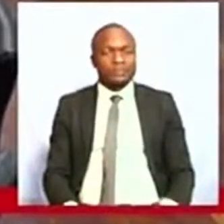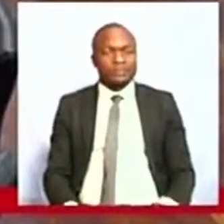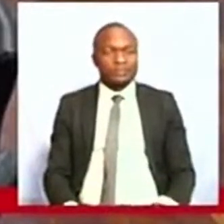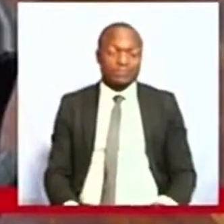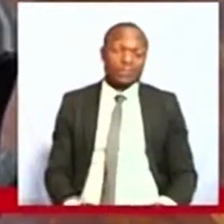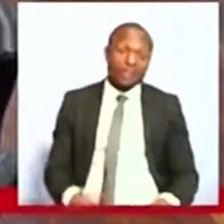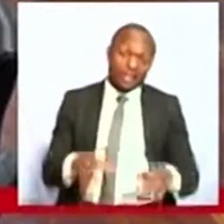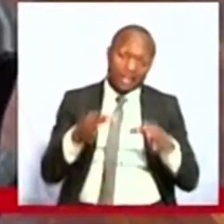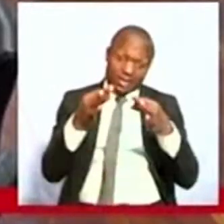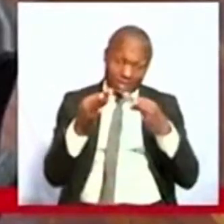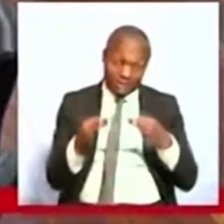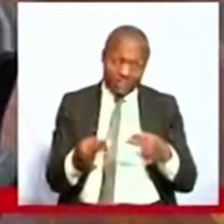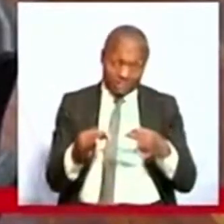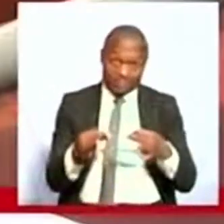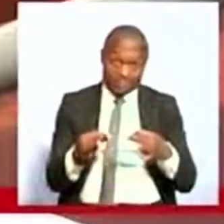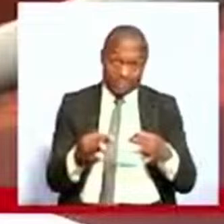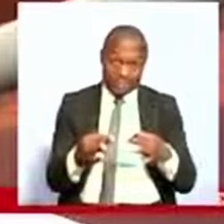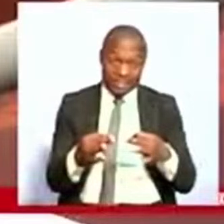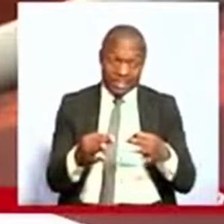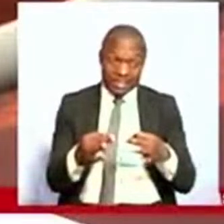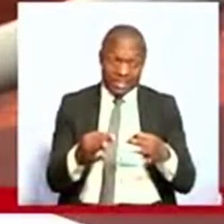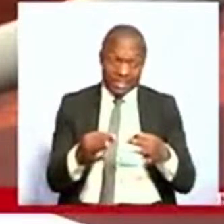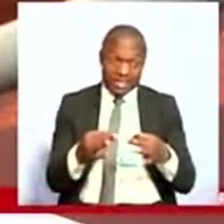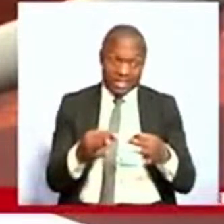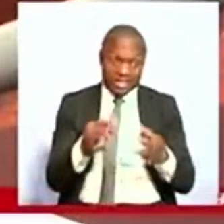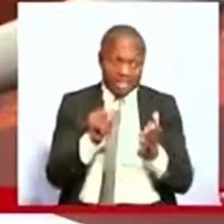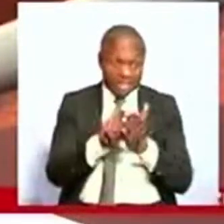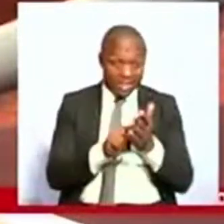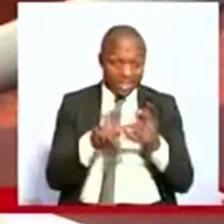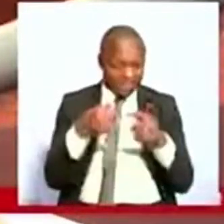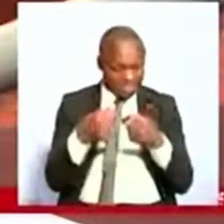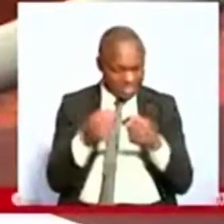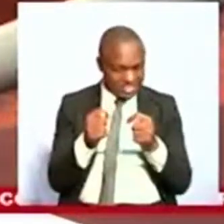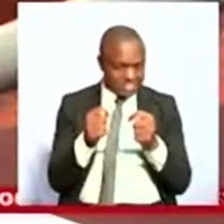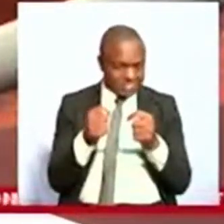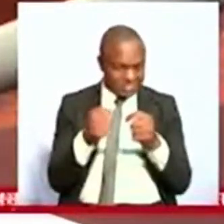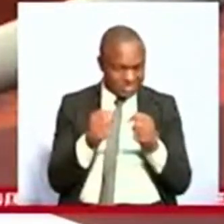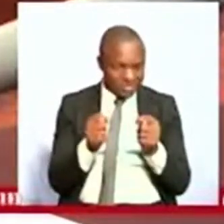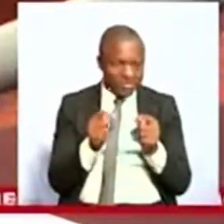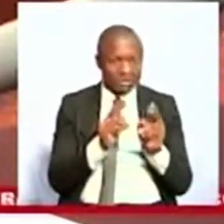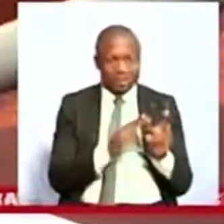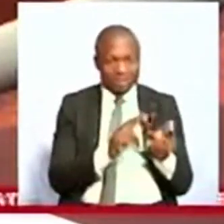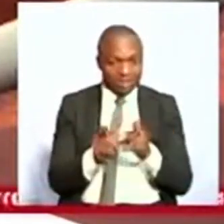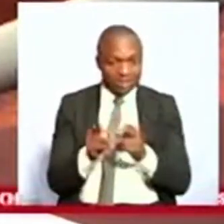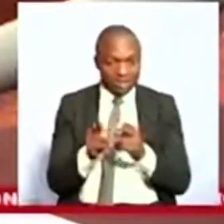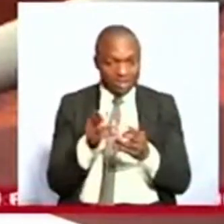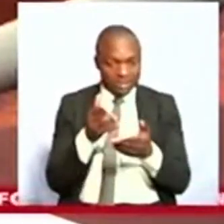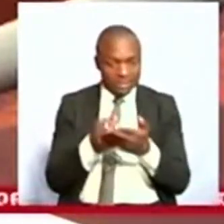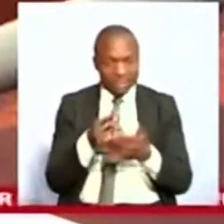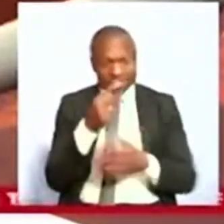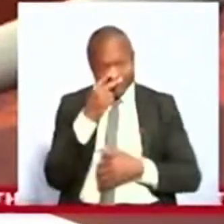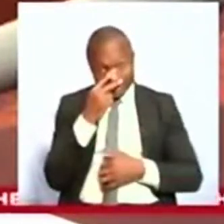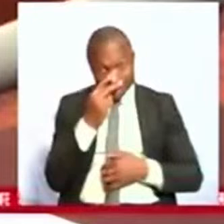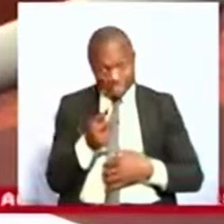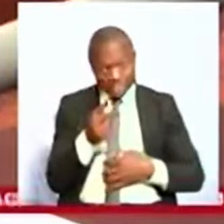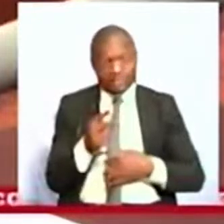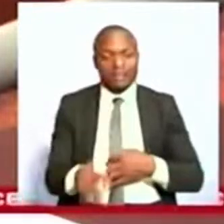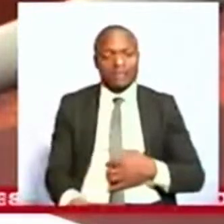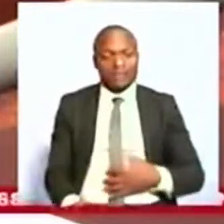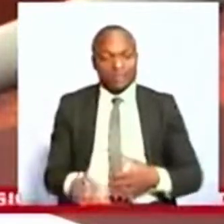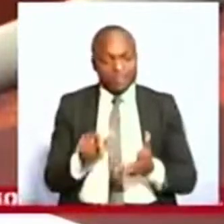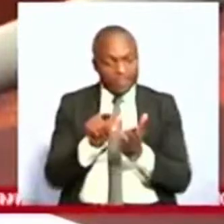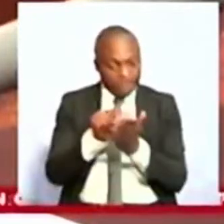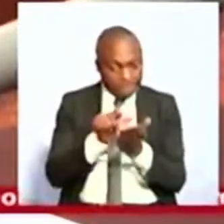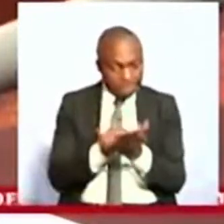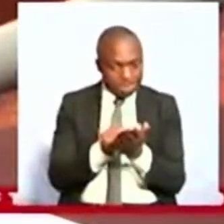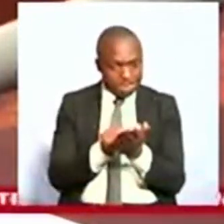No, if it's aimed at the law, but I'll try my best to respond to it, looking at our